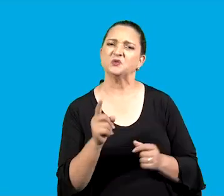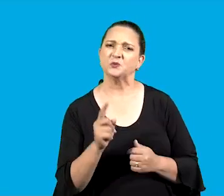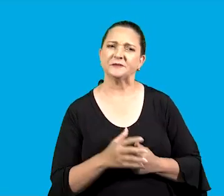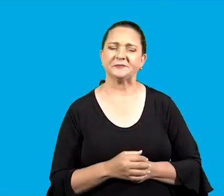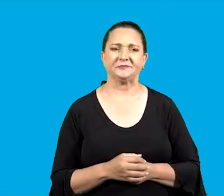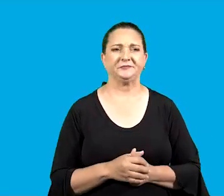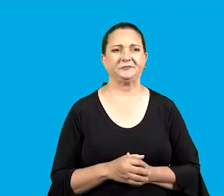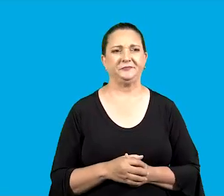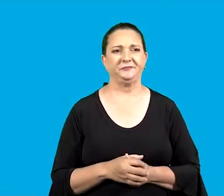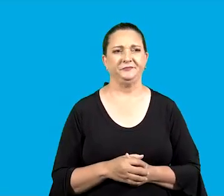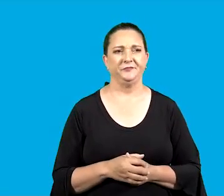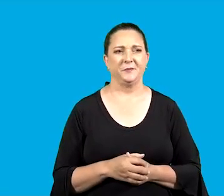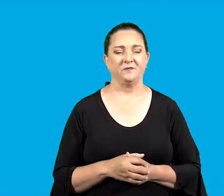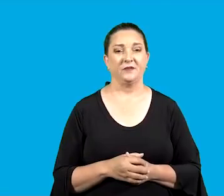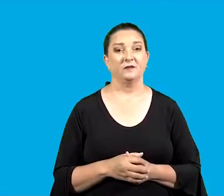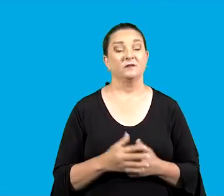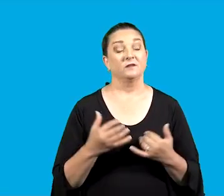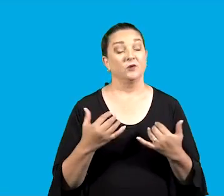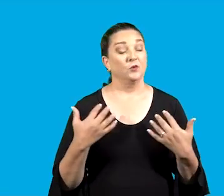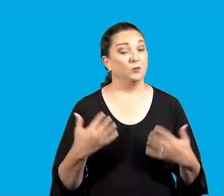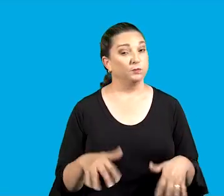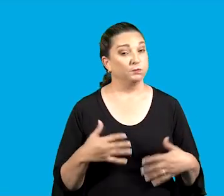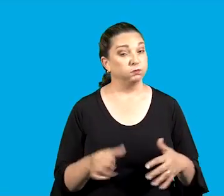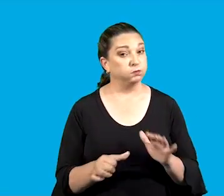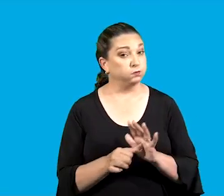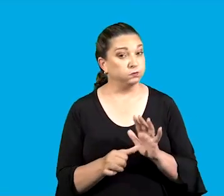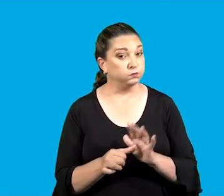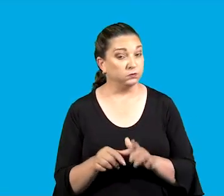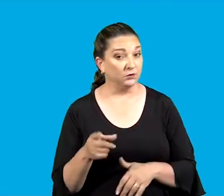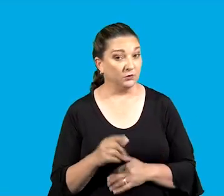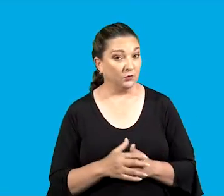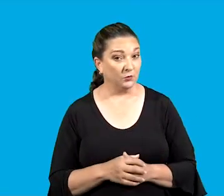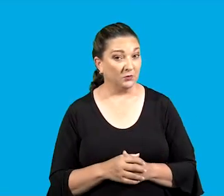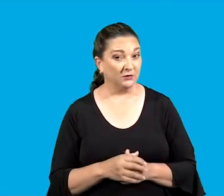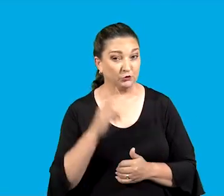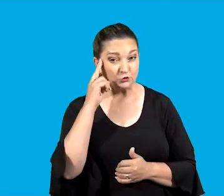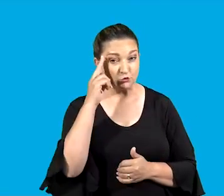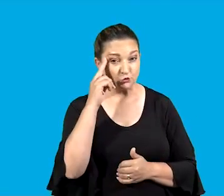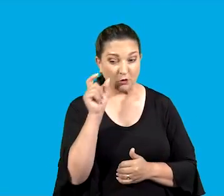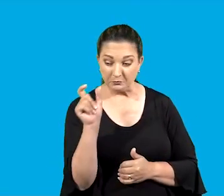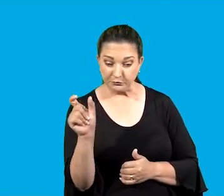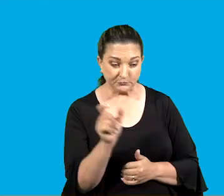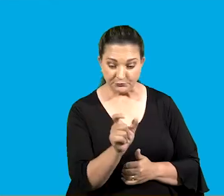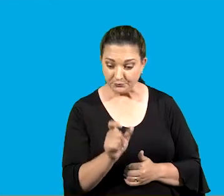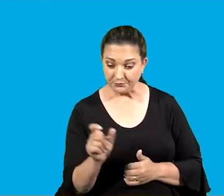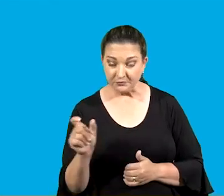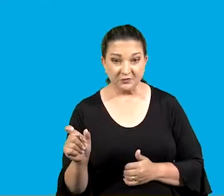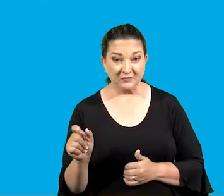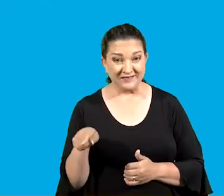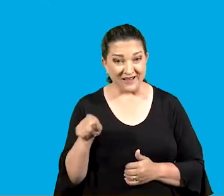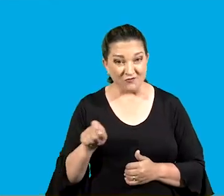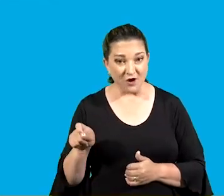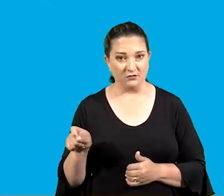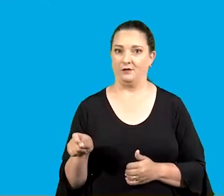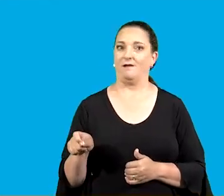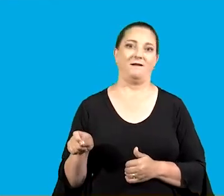Now, one of the most important things is you do not write in the shaded areas. Once you see it's